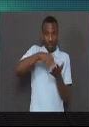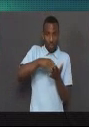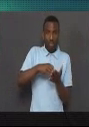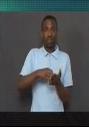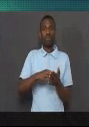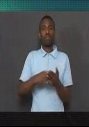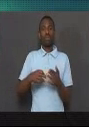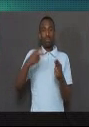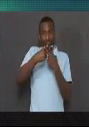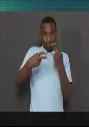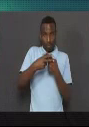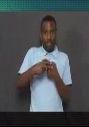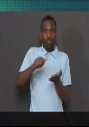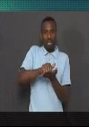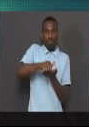the amplitude.